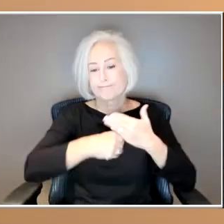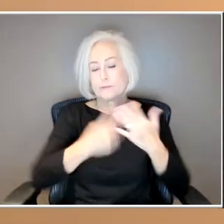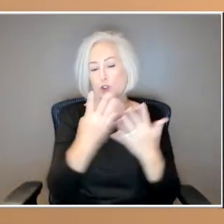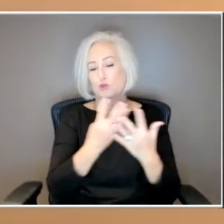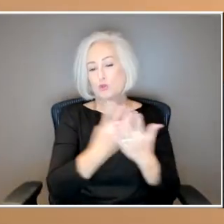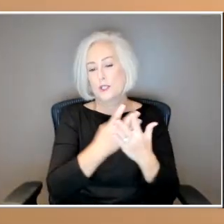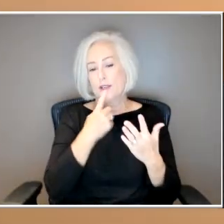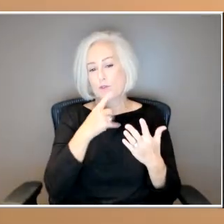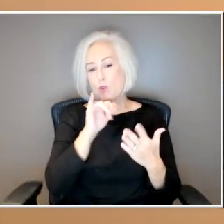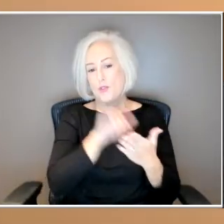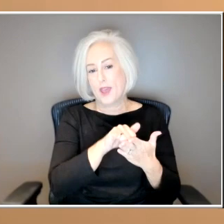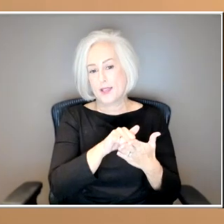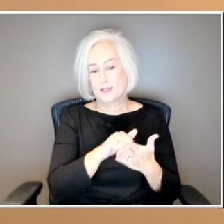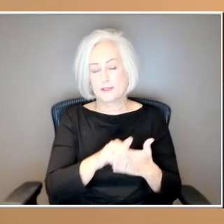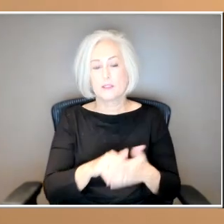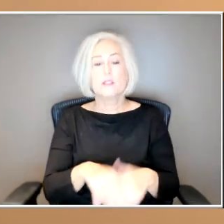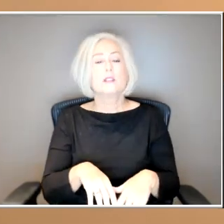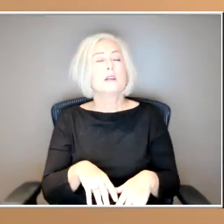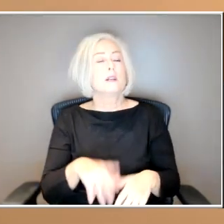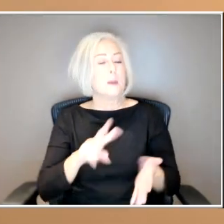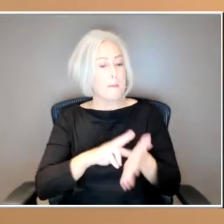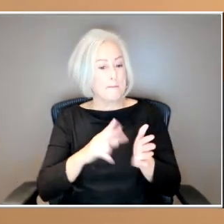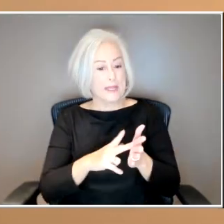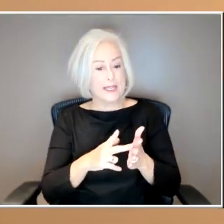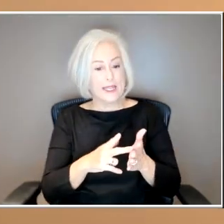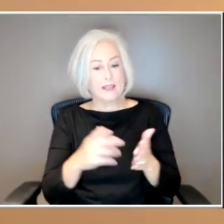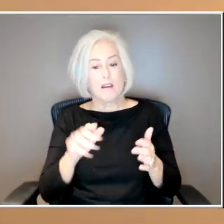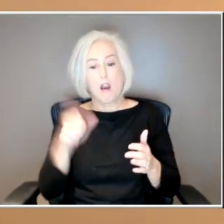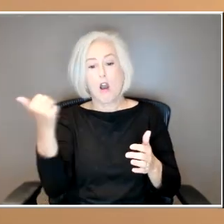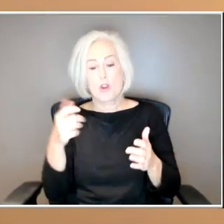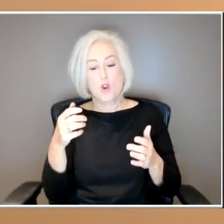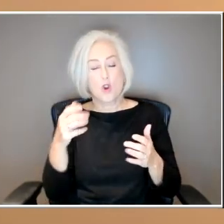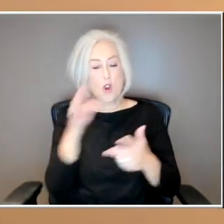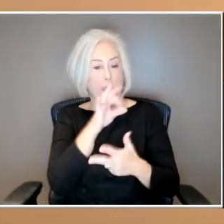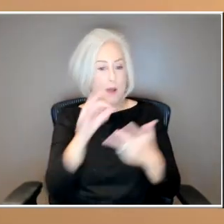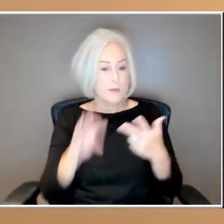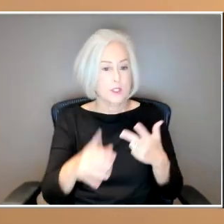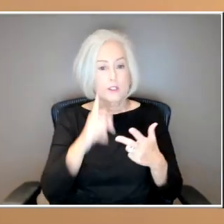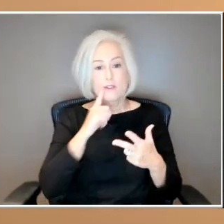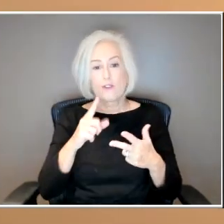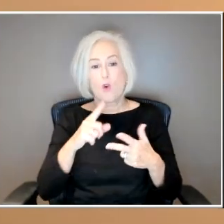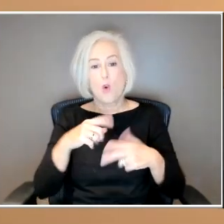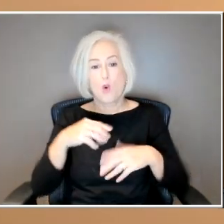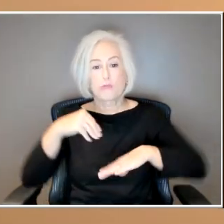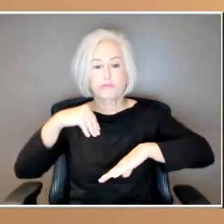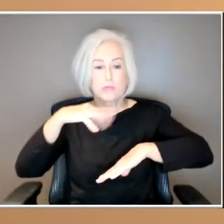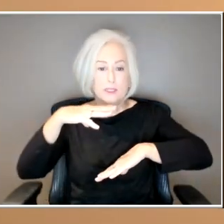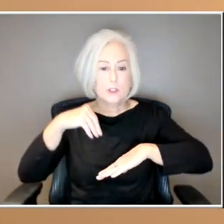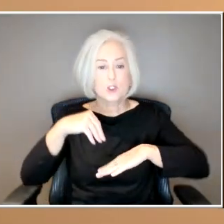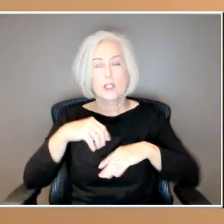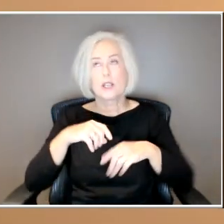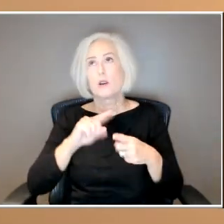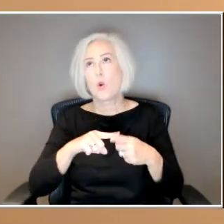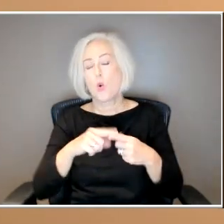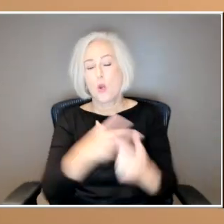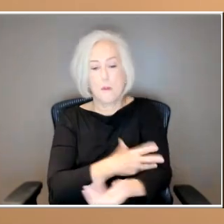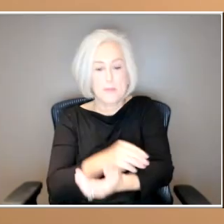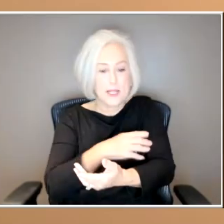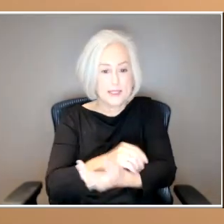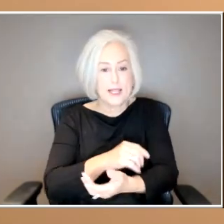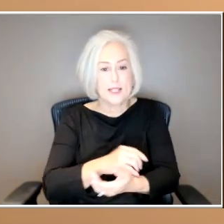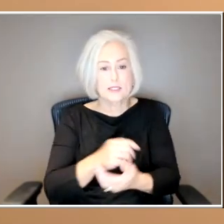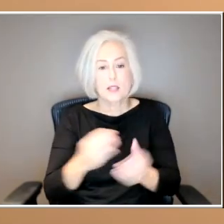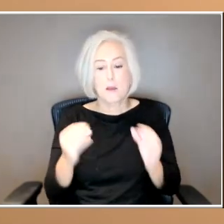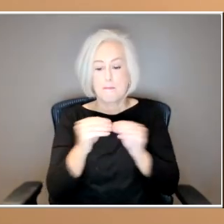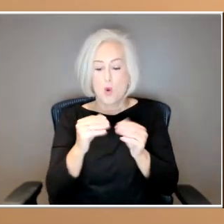screening simply means that there are opportunities for you to do imaging or blood draws or certain types of tests a little bit more